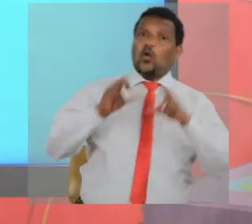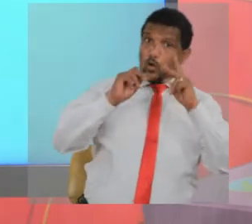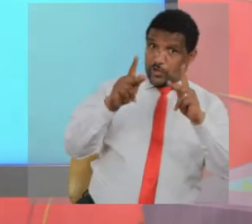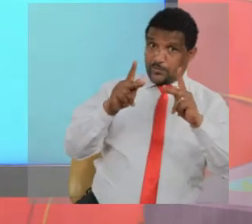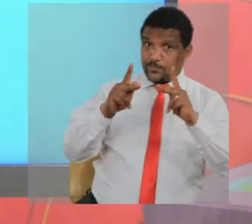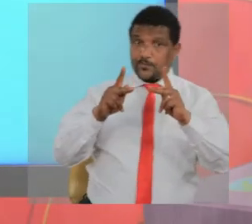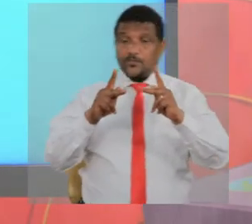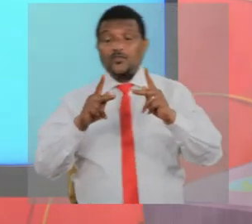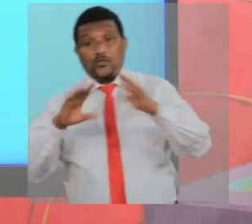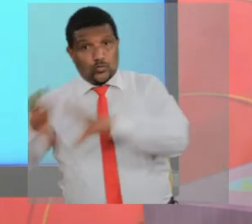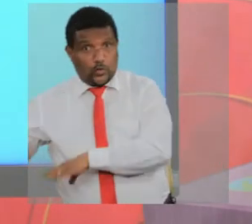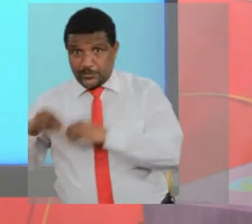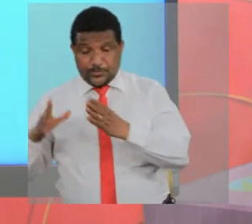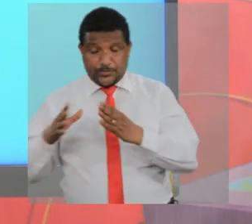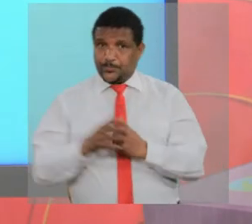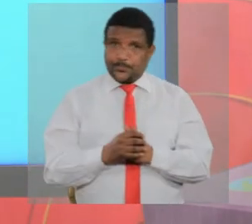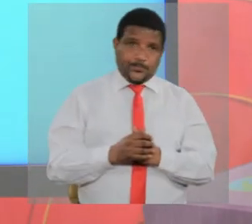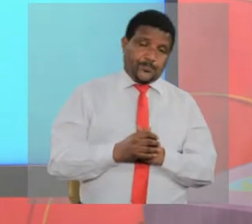Okay, students,